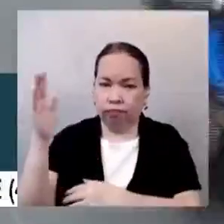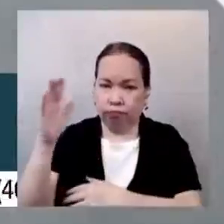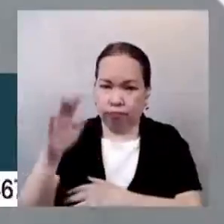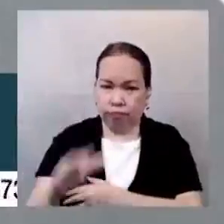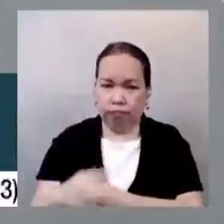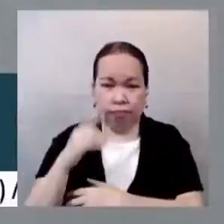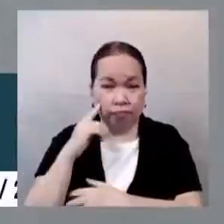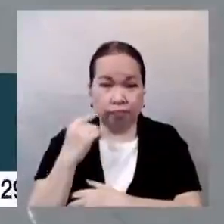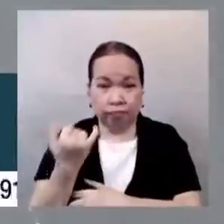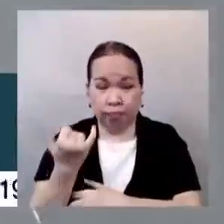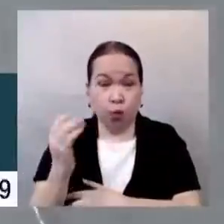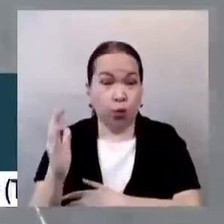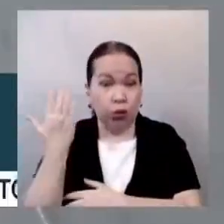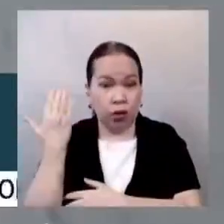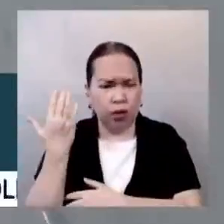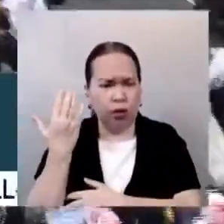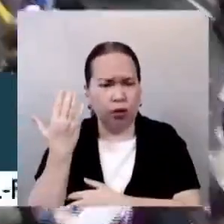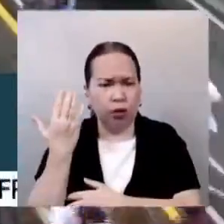for today, at least for this morning.